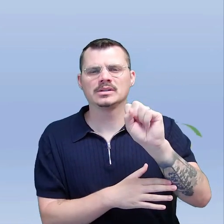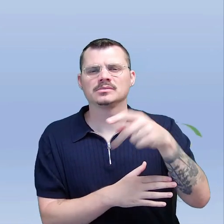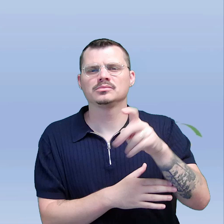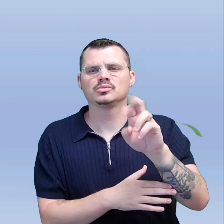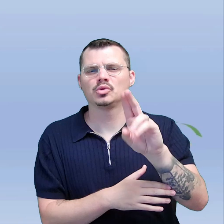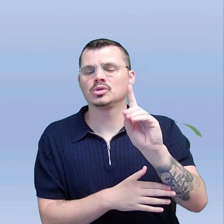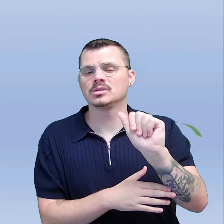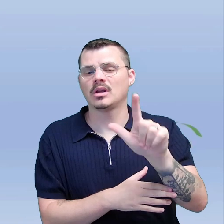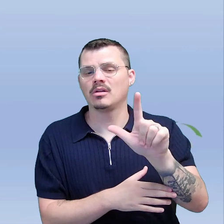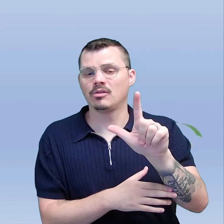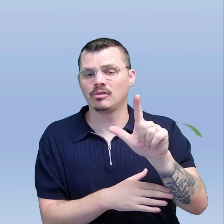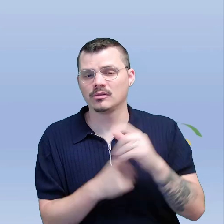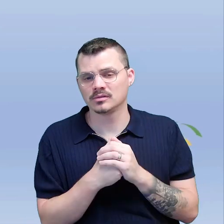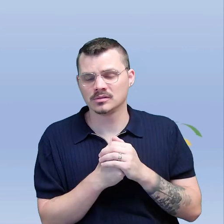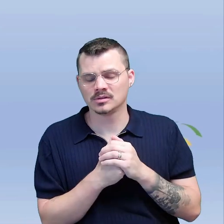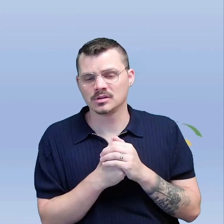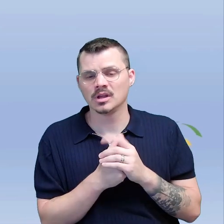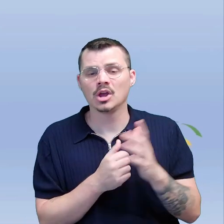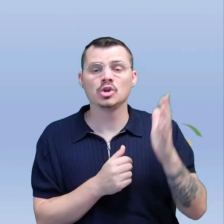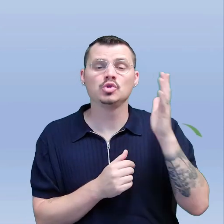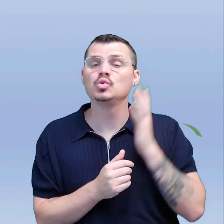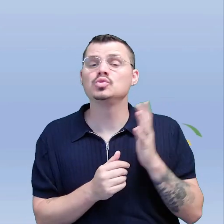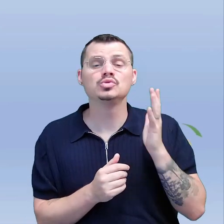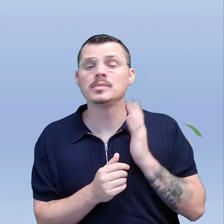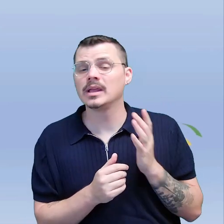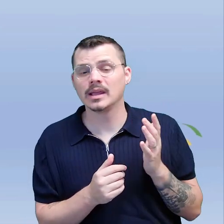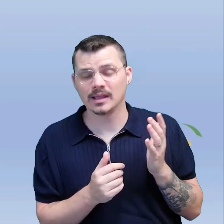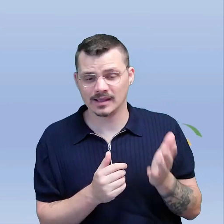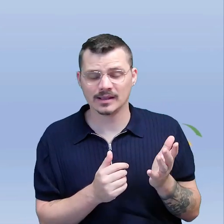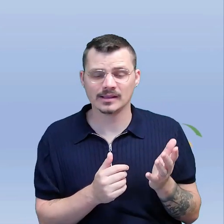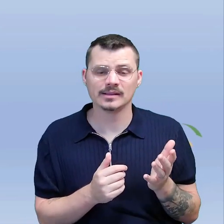Risperdal. It used to be,